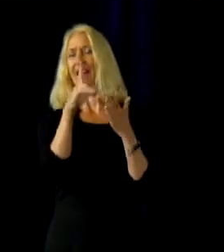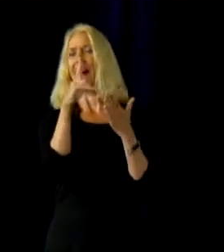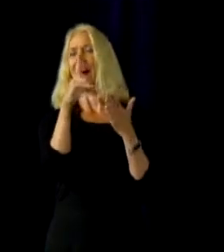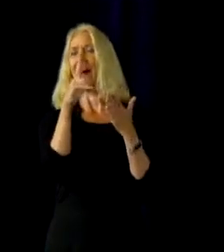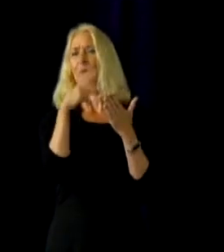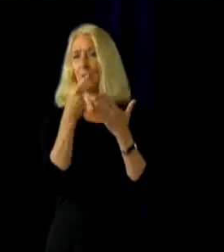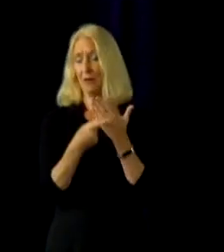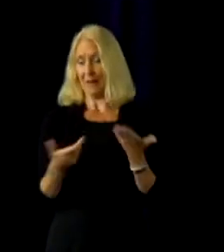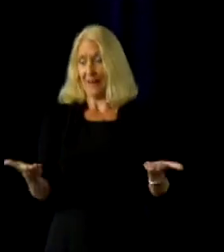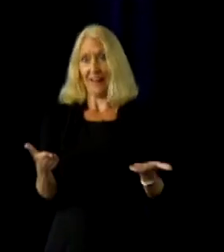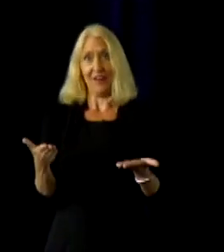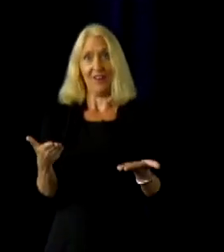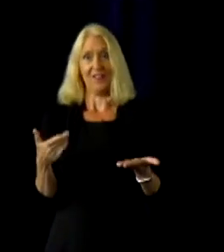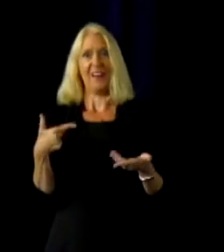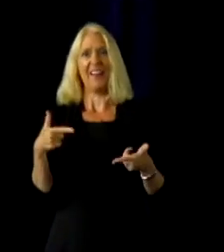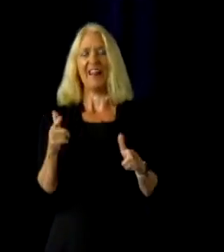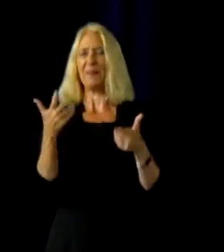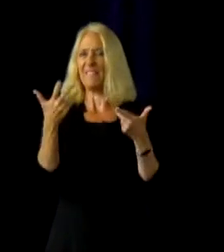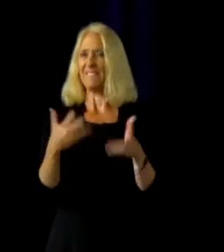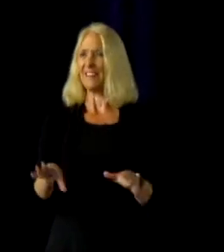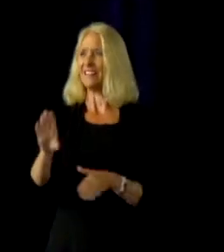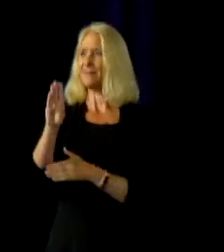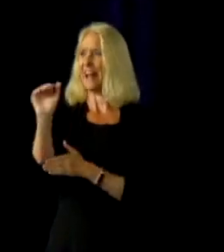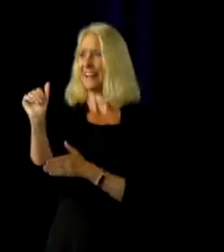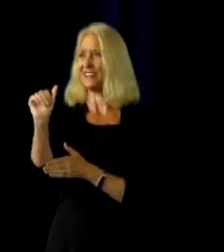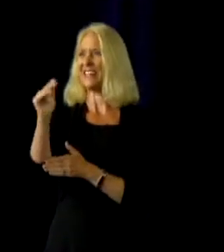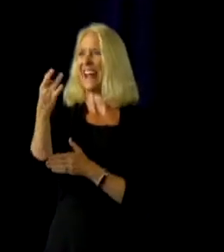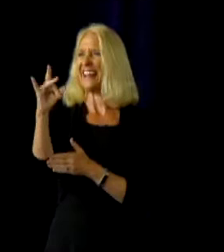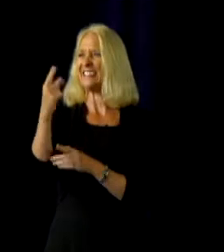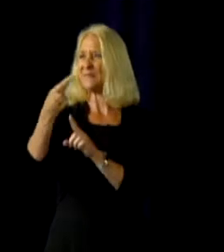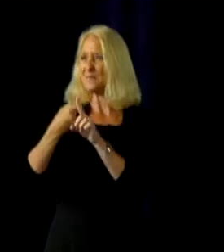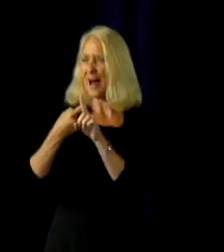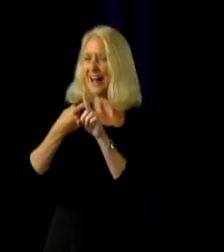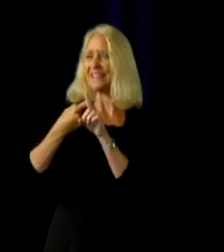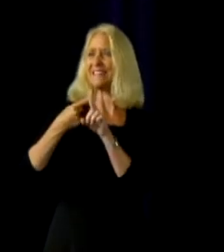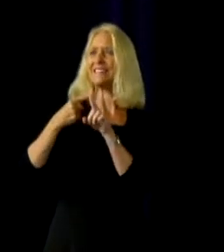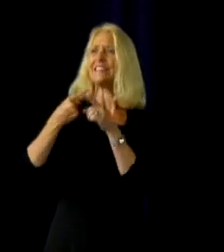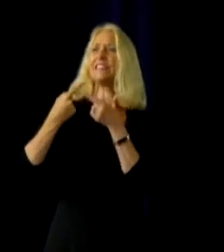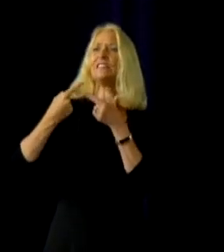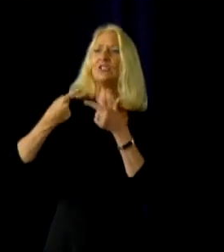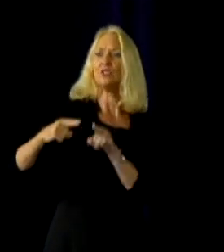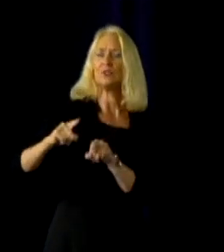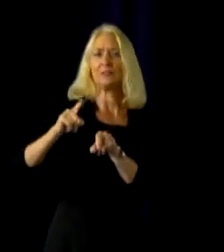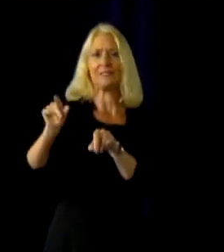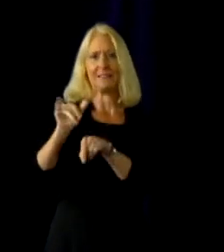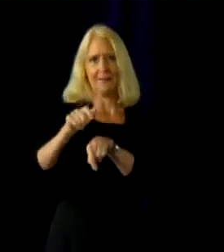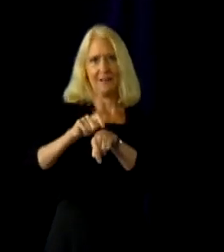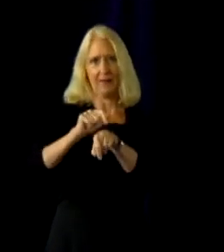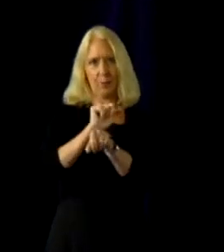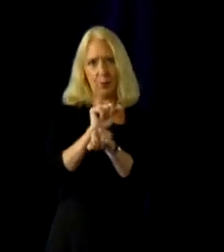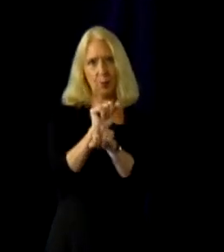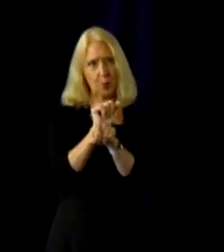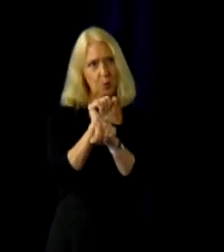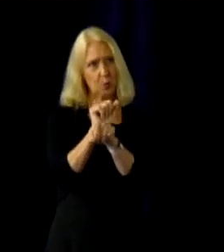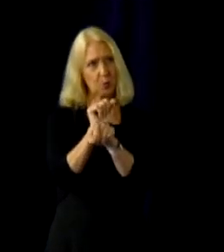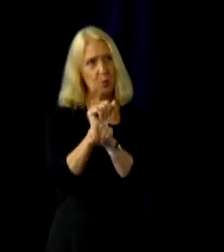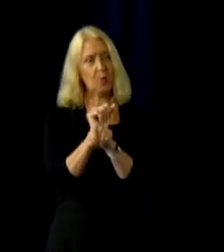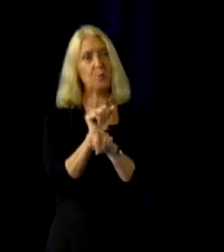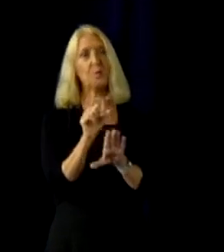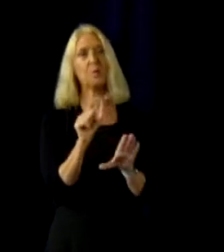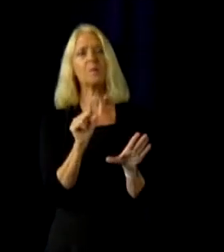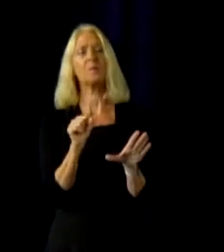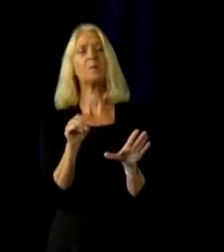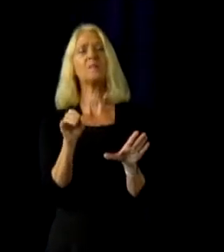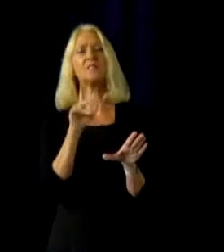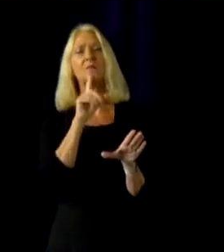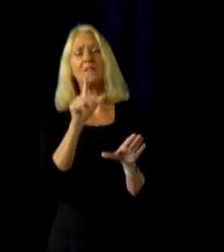finish my bachelor's degree in 18 months while I was working. And then that allowed me to really pursue my big